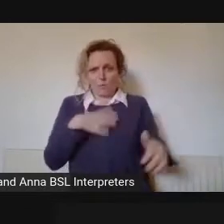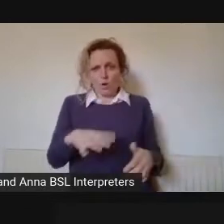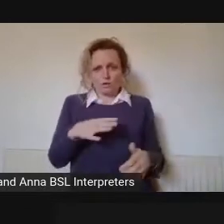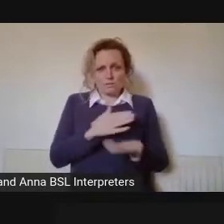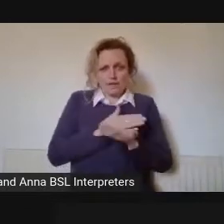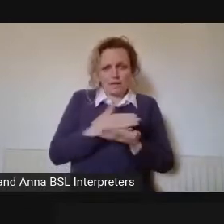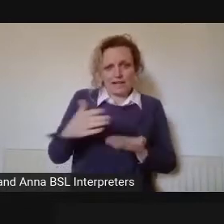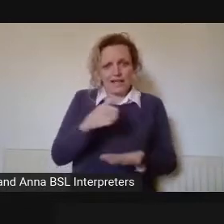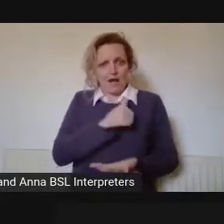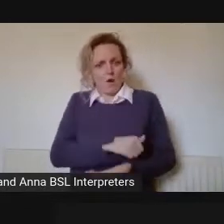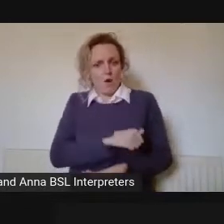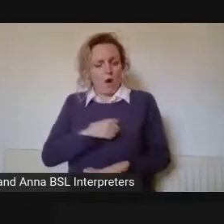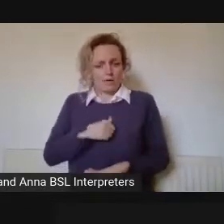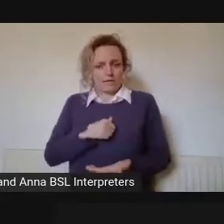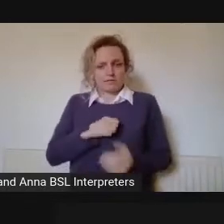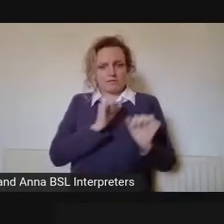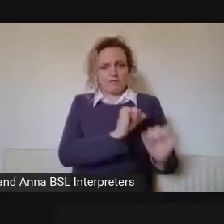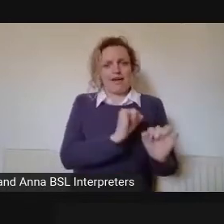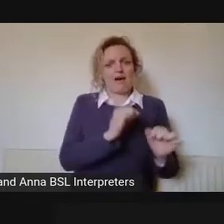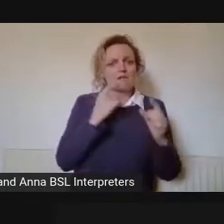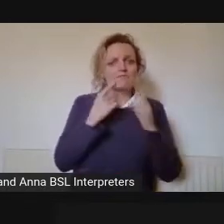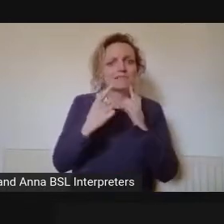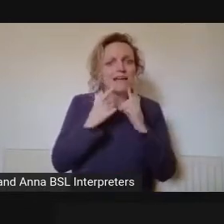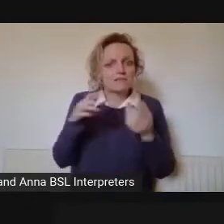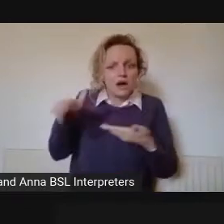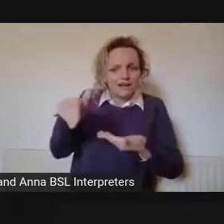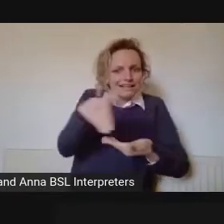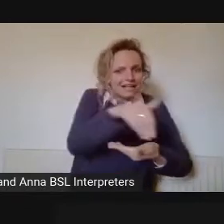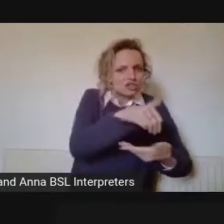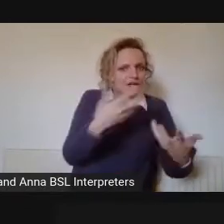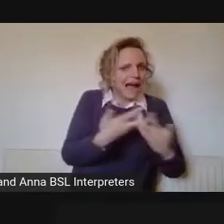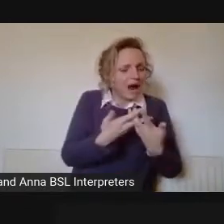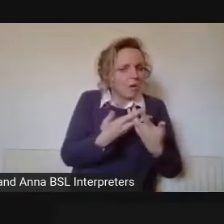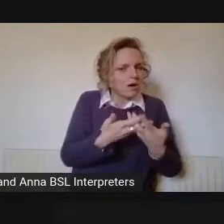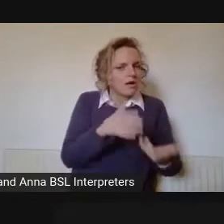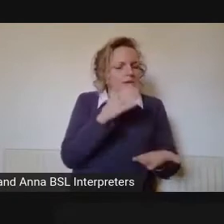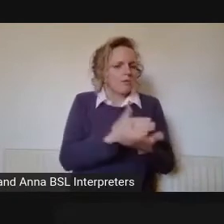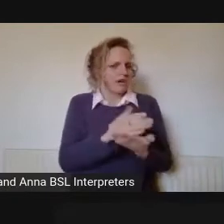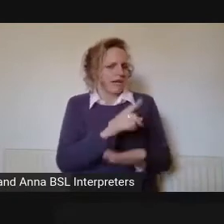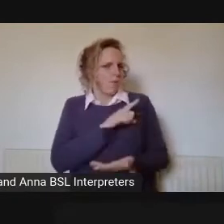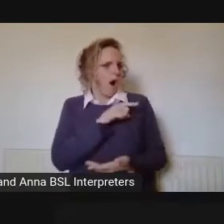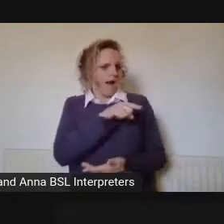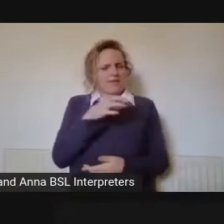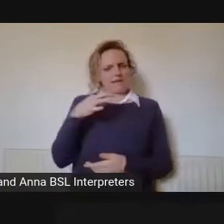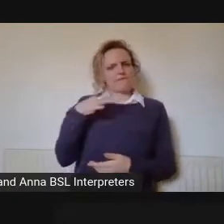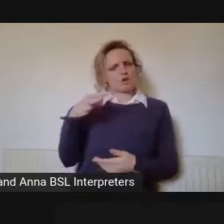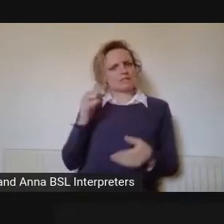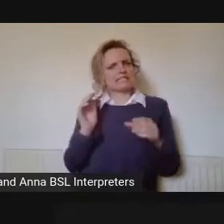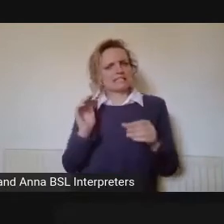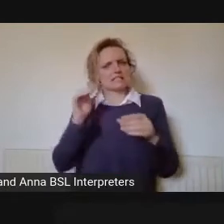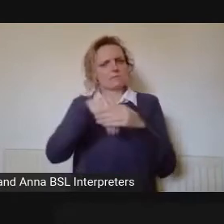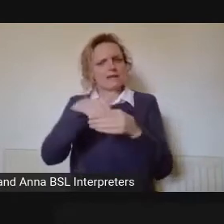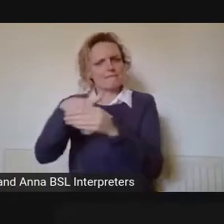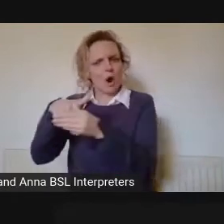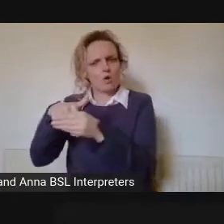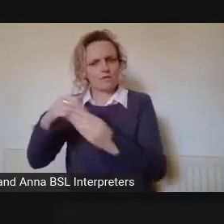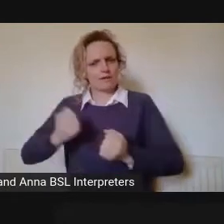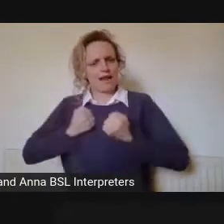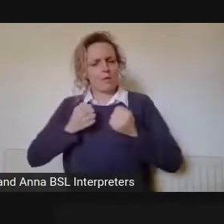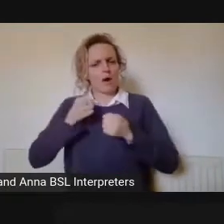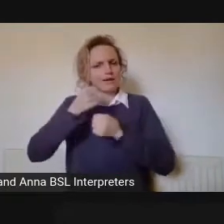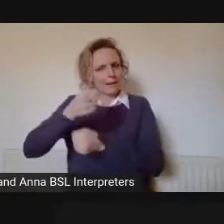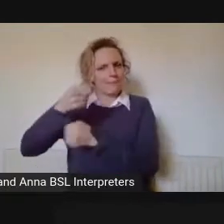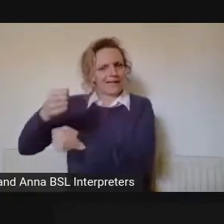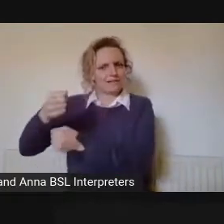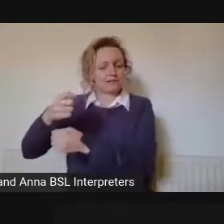data collection, but they do participate in these campaigns because, you know, it looks really good to be engaged in the data for